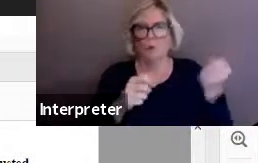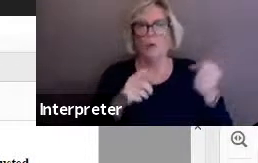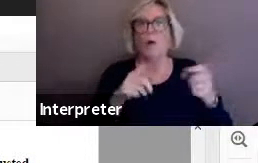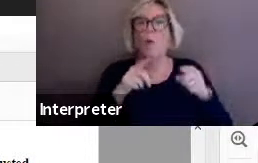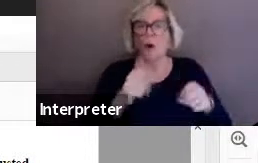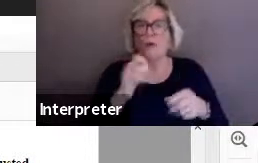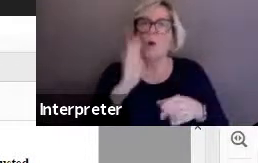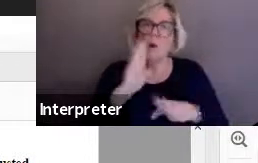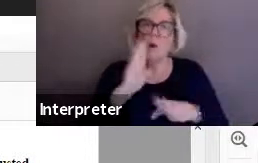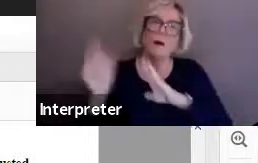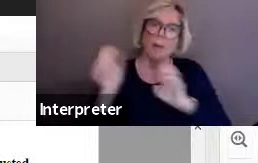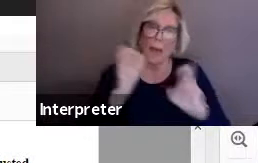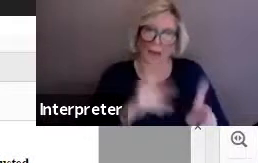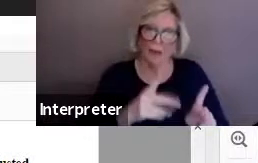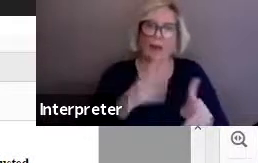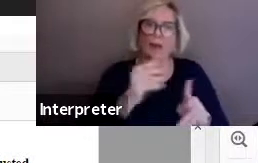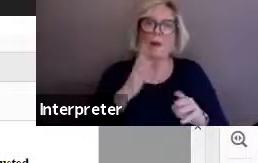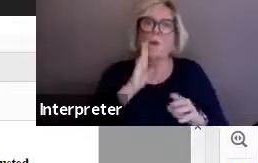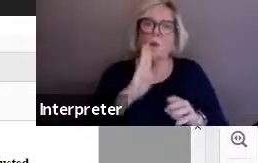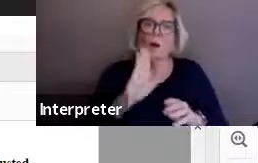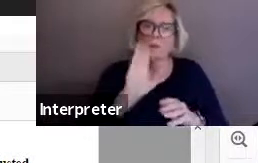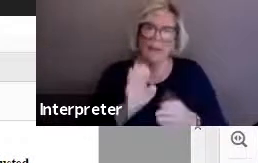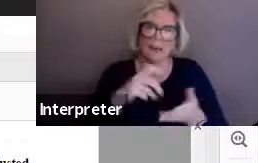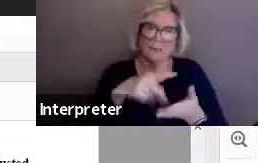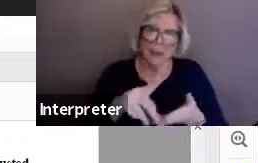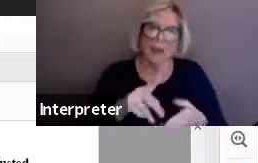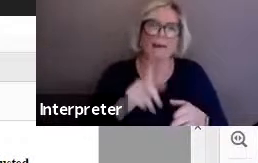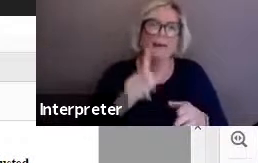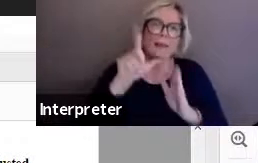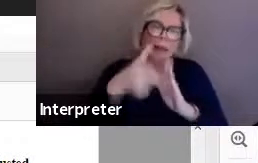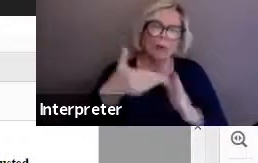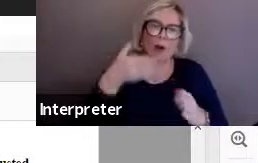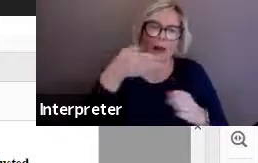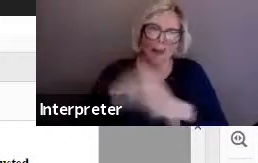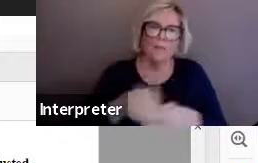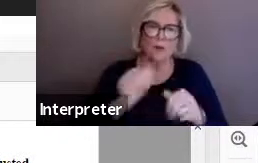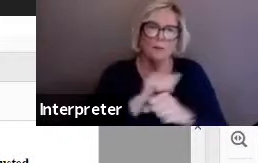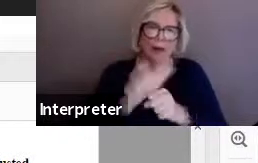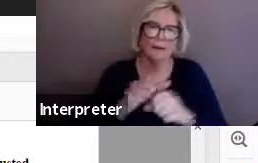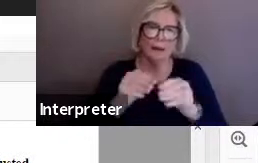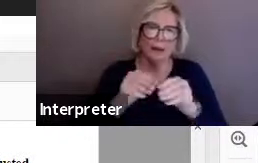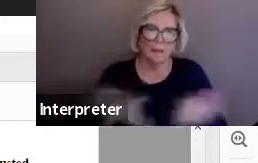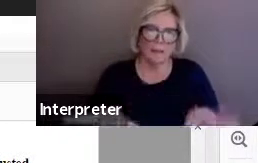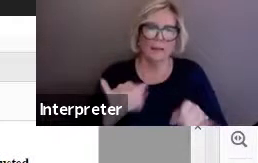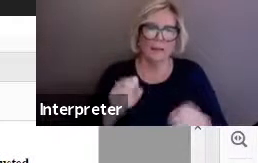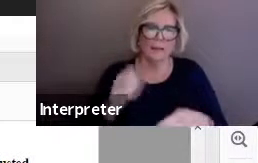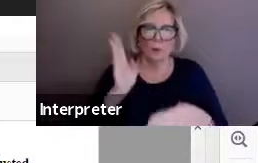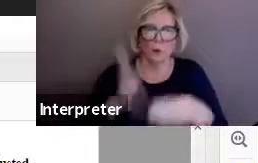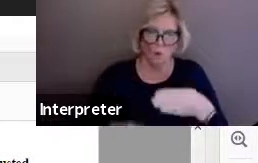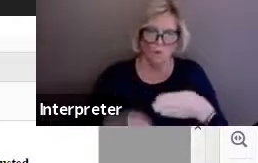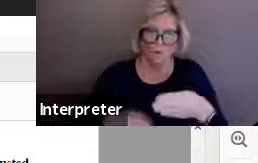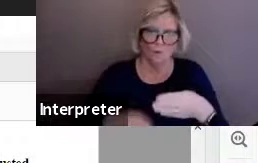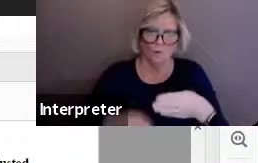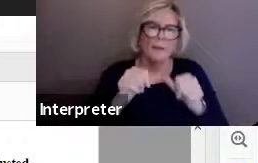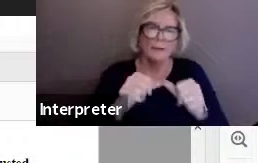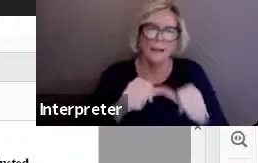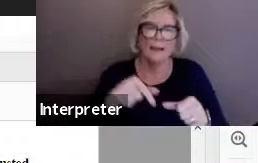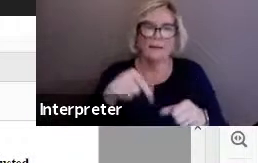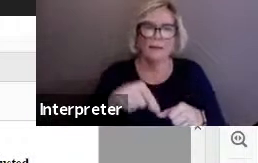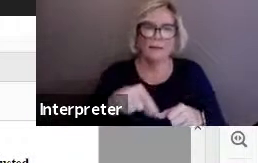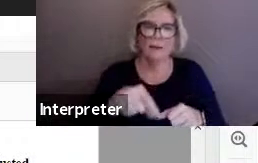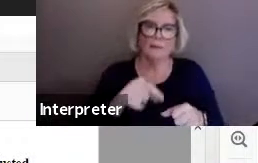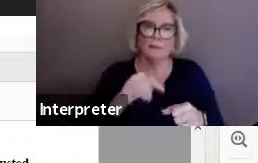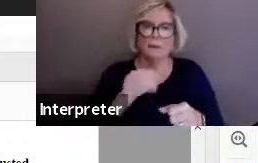the end of the pandemic or the lifting of the executive order. So maintaining a fund balance and being able to continue operations throughout the period is really